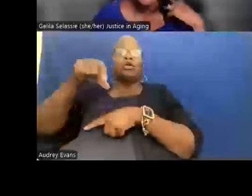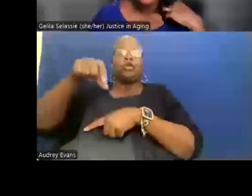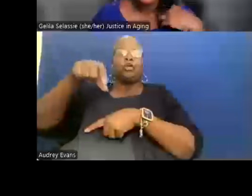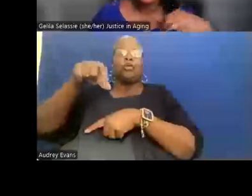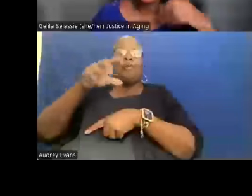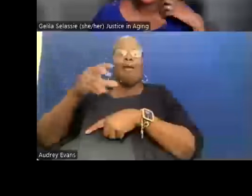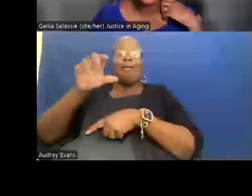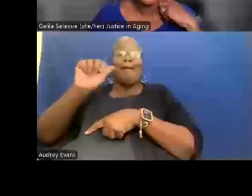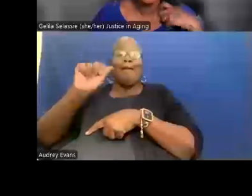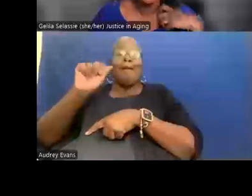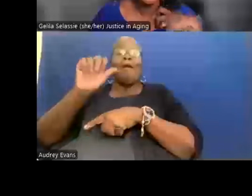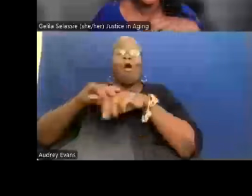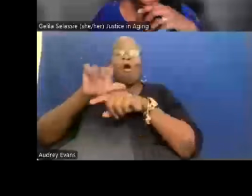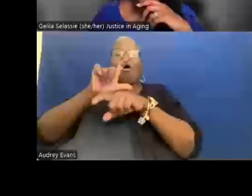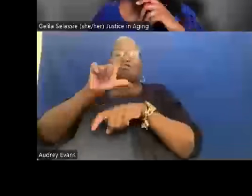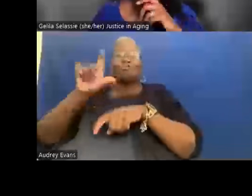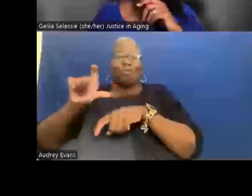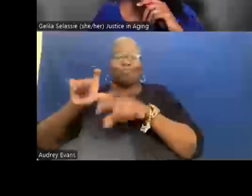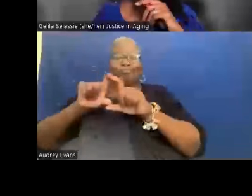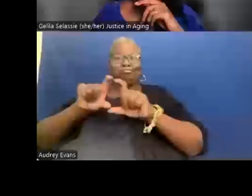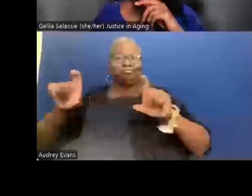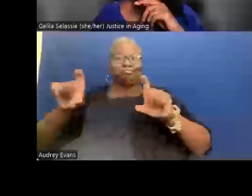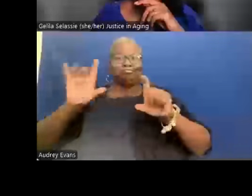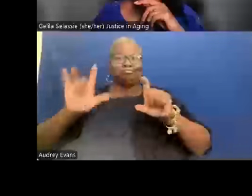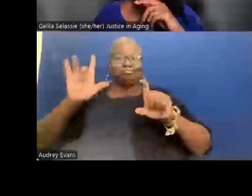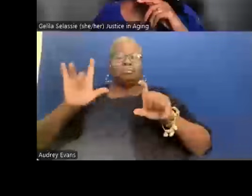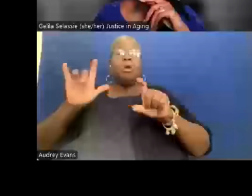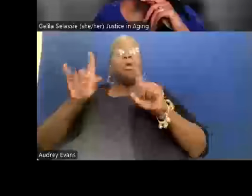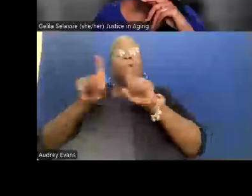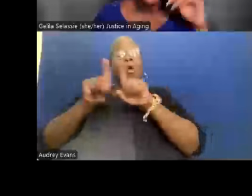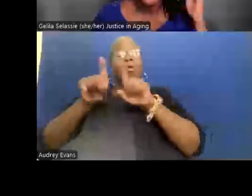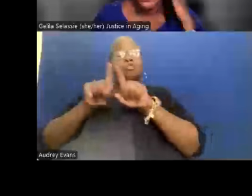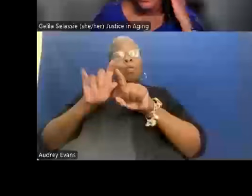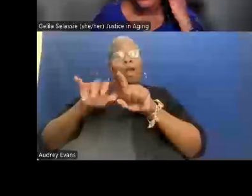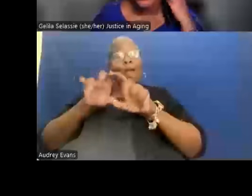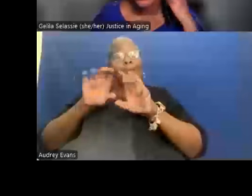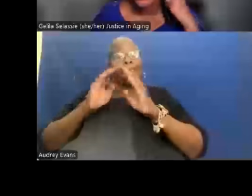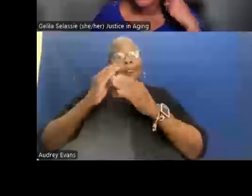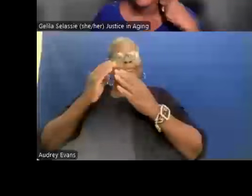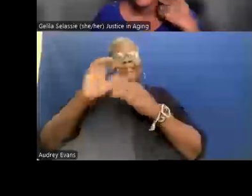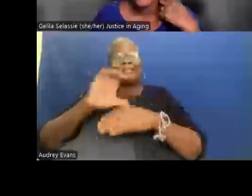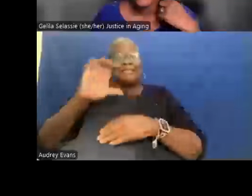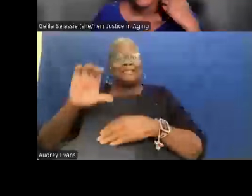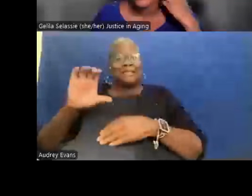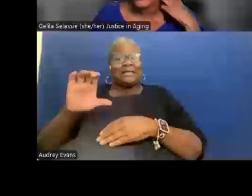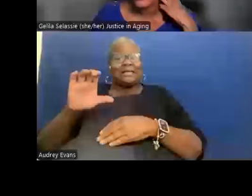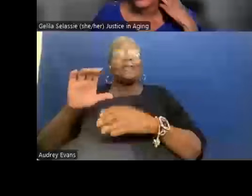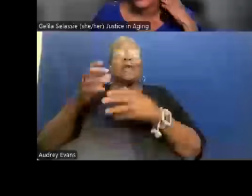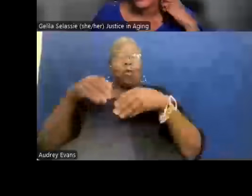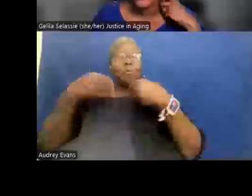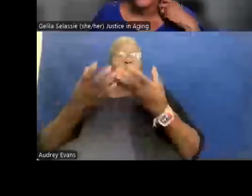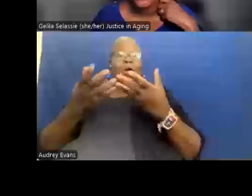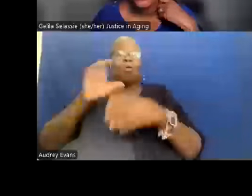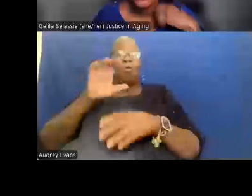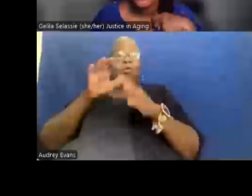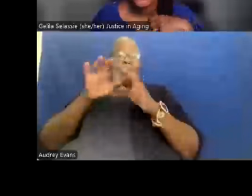Zoom control panel. Also available in the Zoom control panel is the CC button, which enables closed